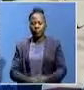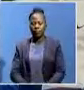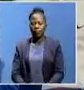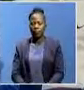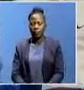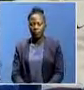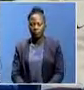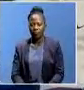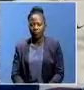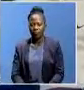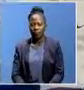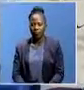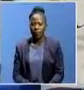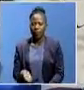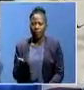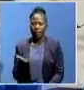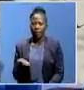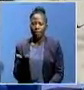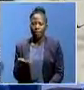rate KCM was going,